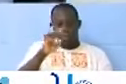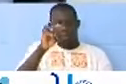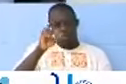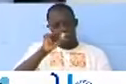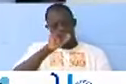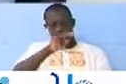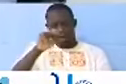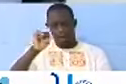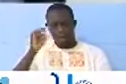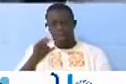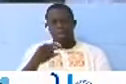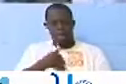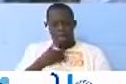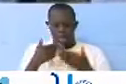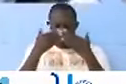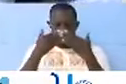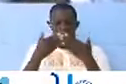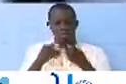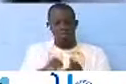I said to him, Lamin